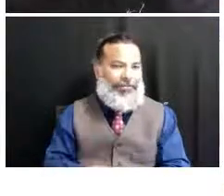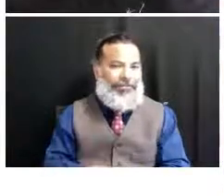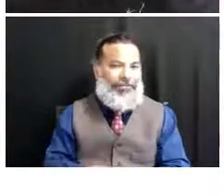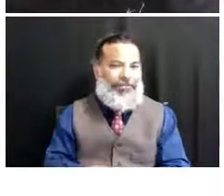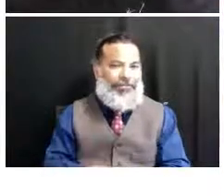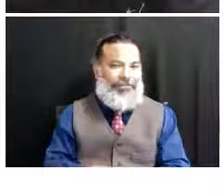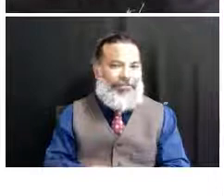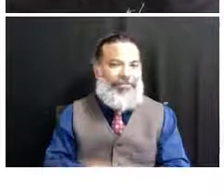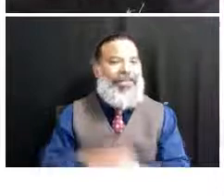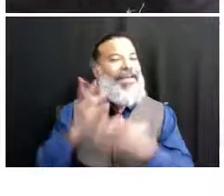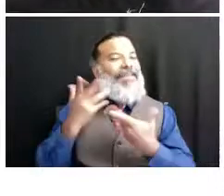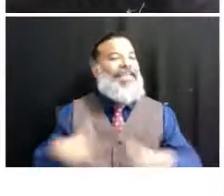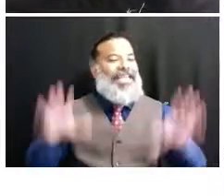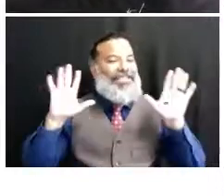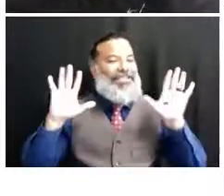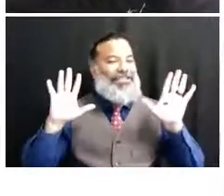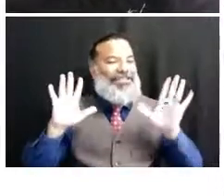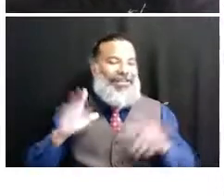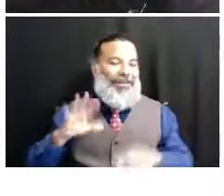Fini.